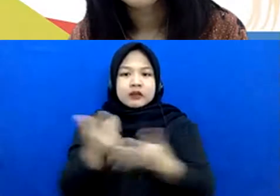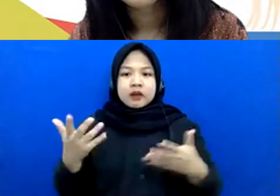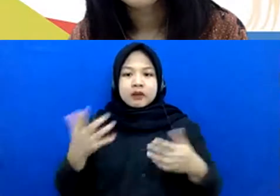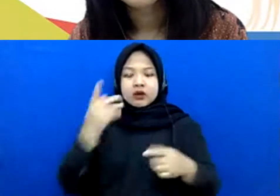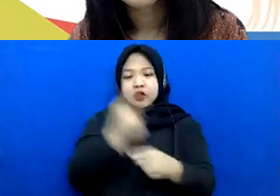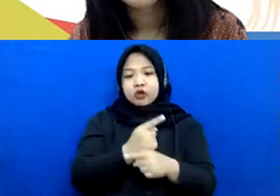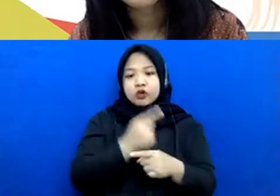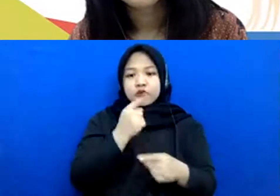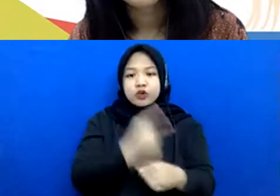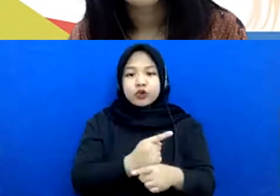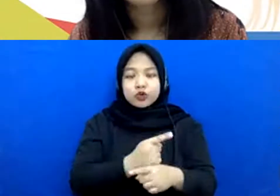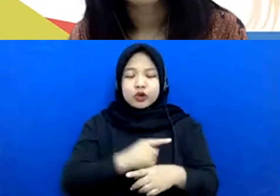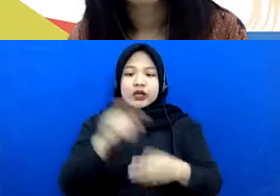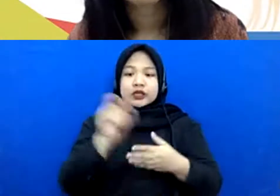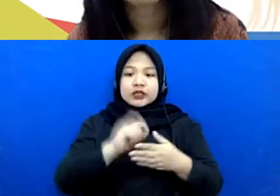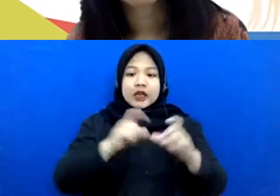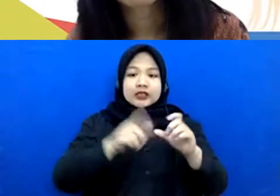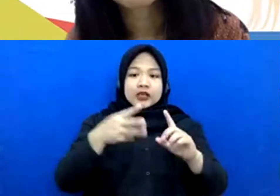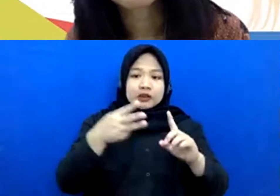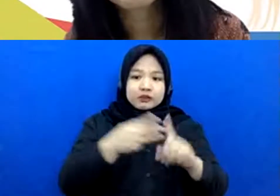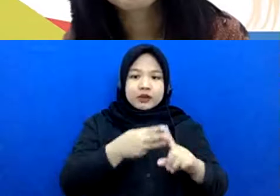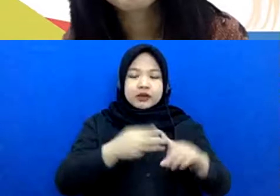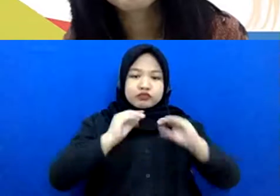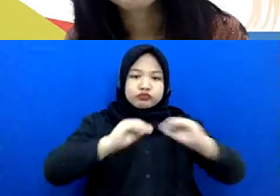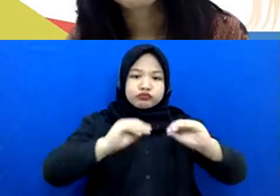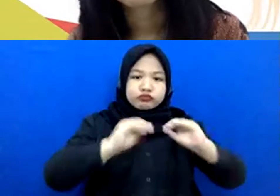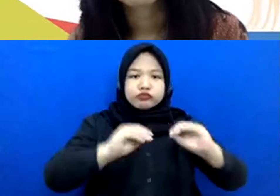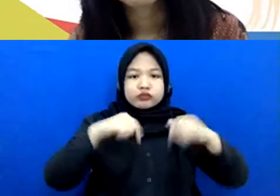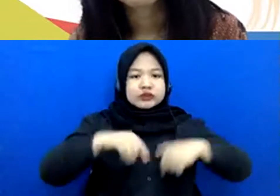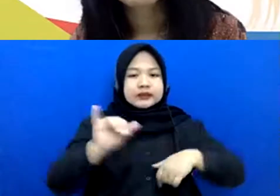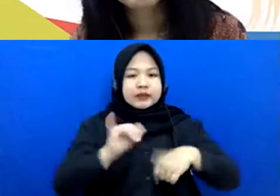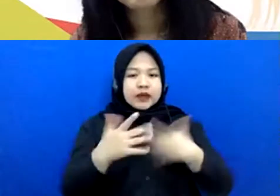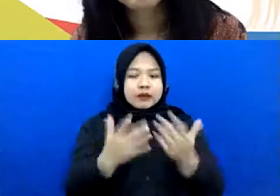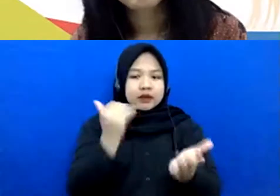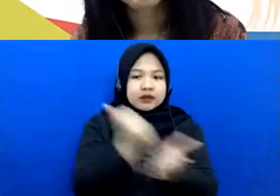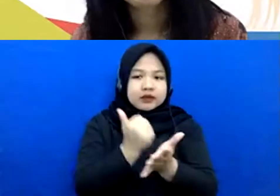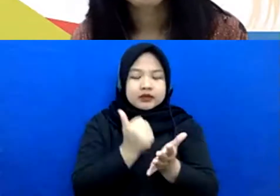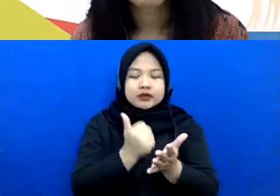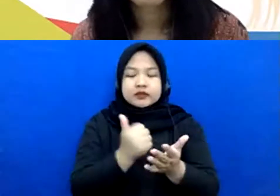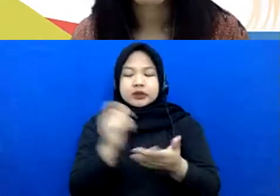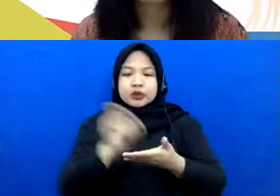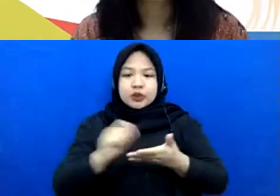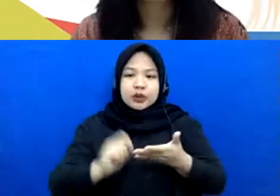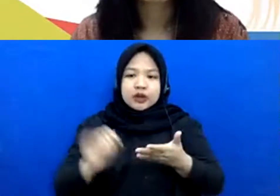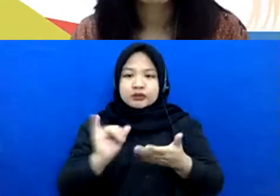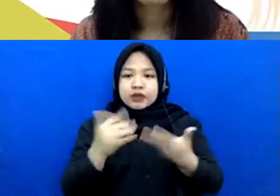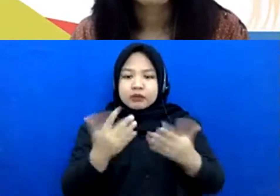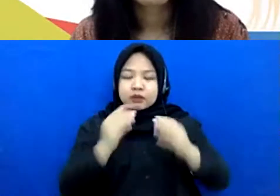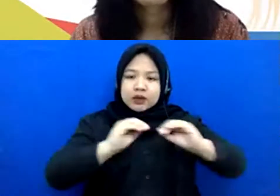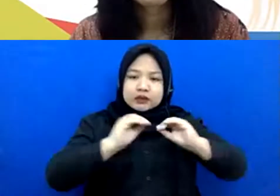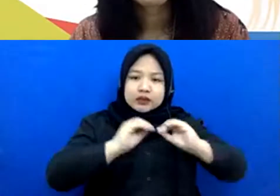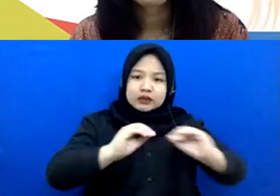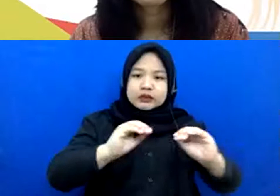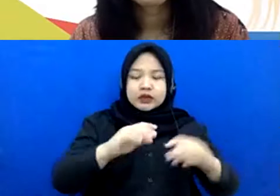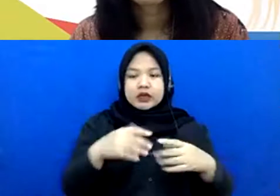the special education doing on now. Yeah. After the closure of the school, after